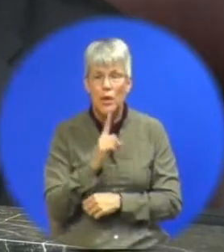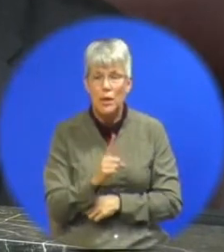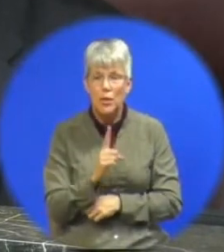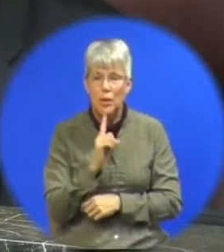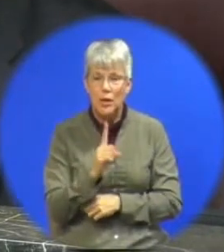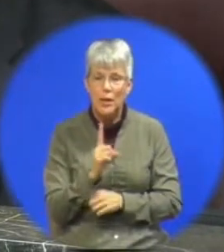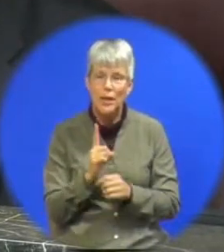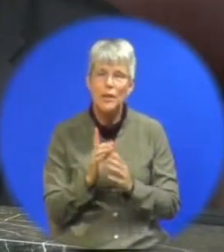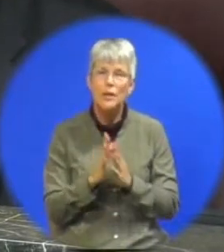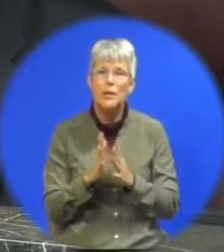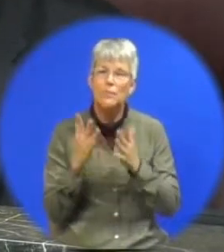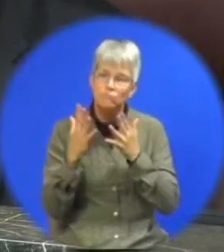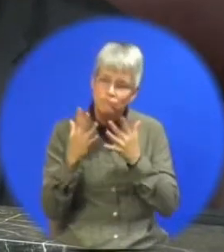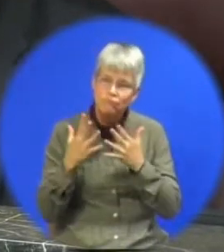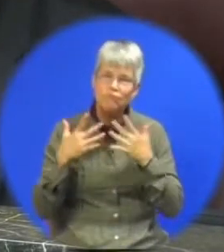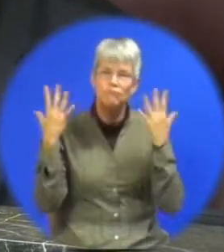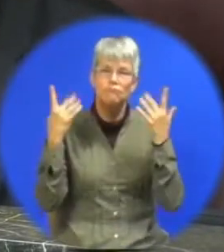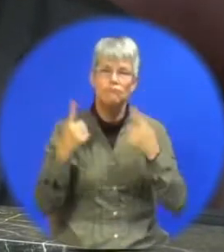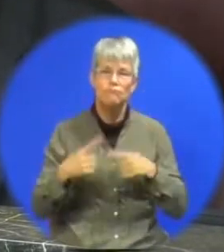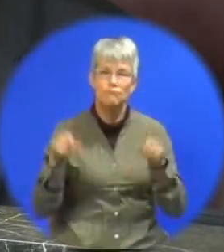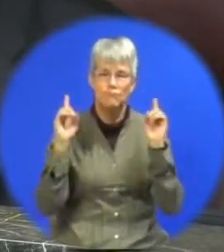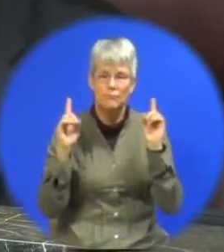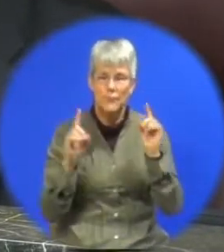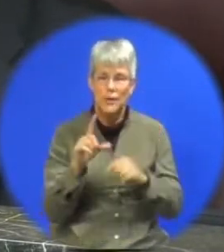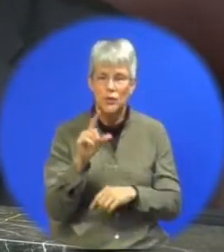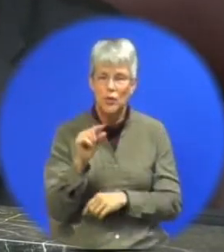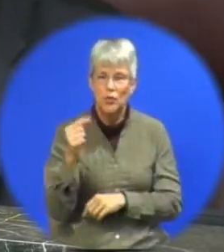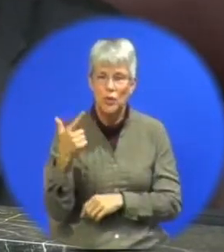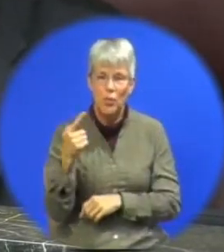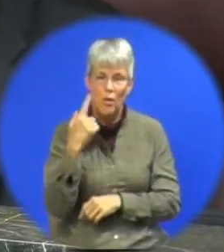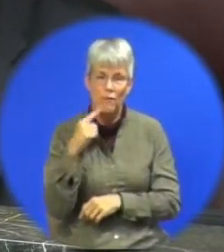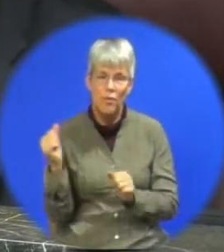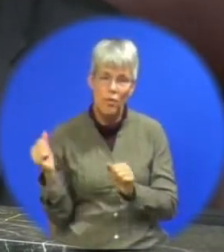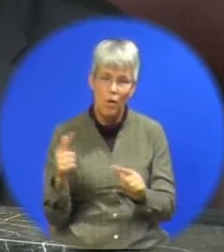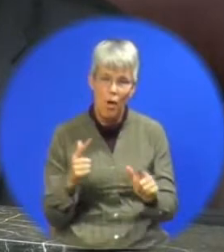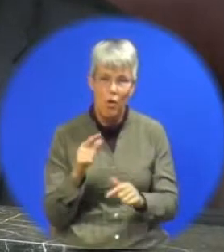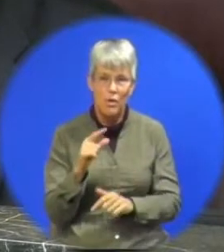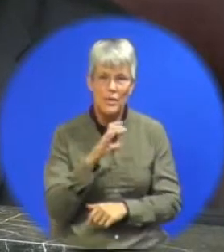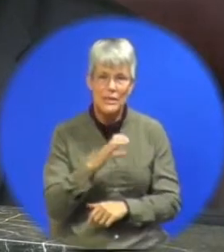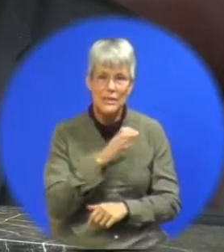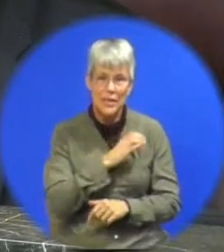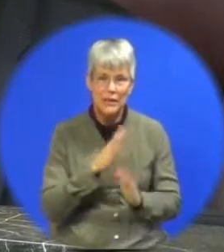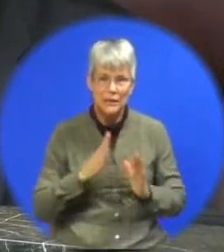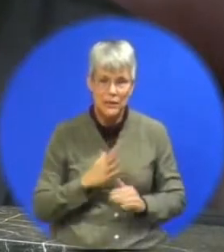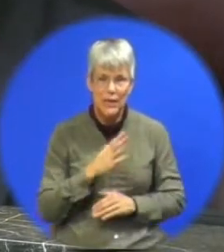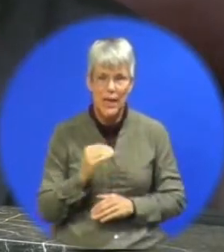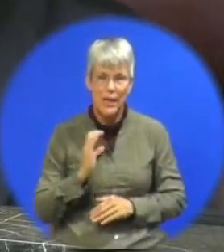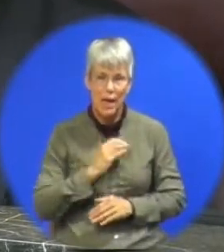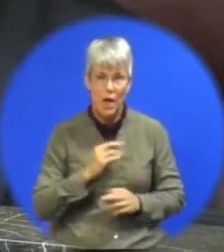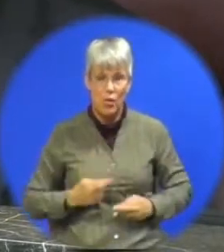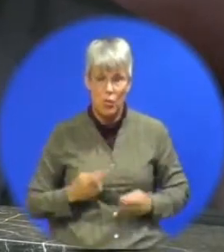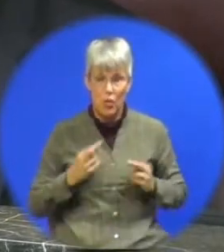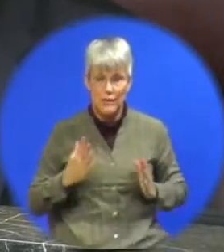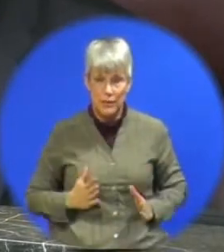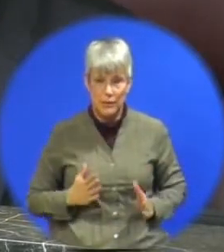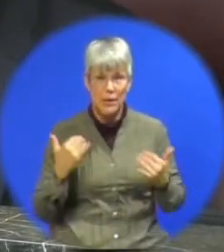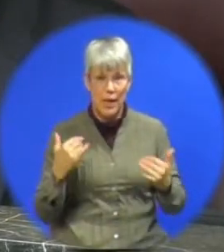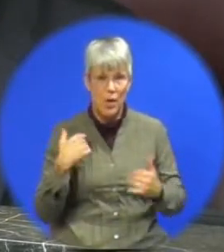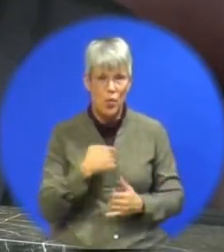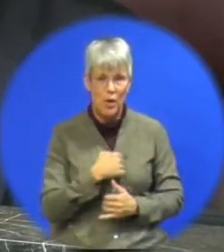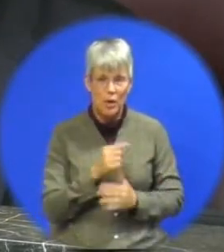successful 2021 for all our citizens and residents. And now let us pause for a moment of